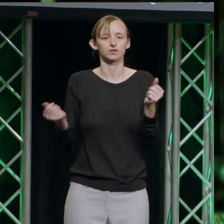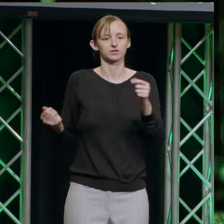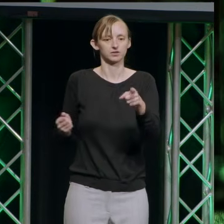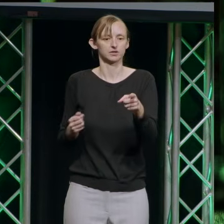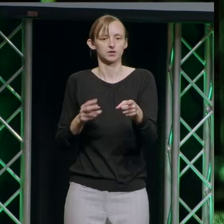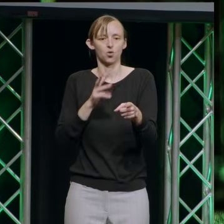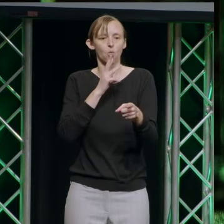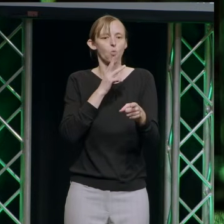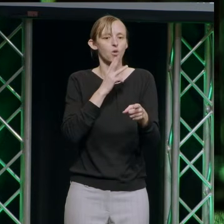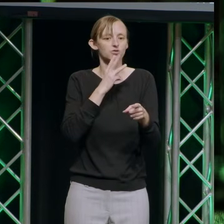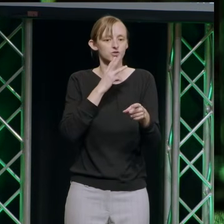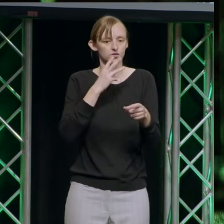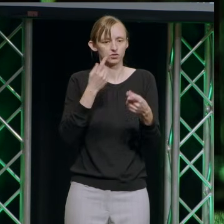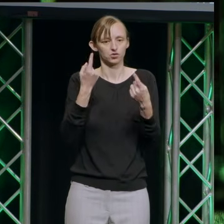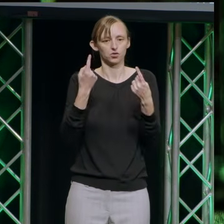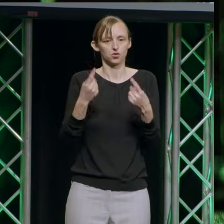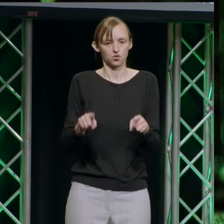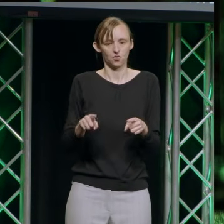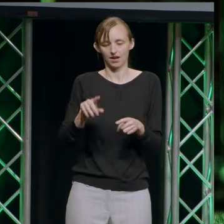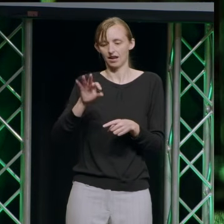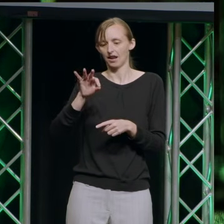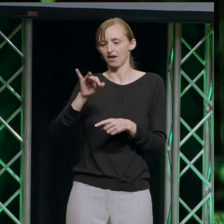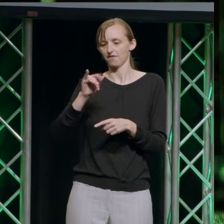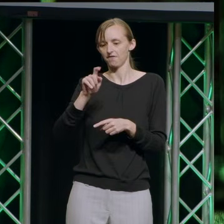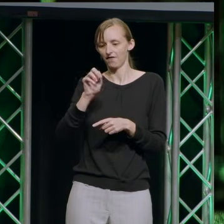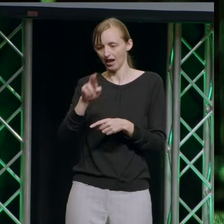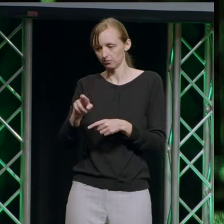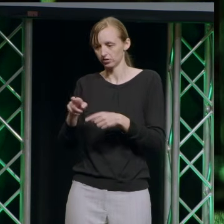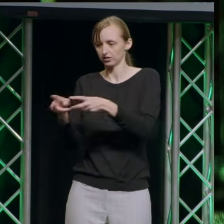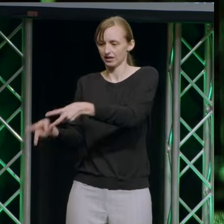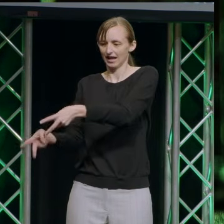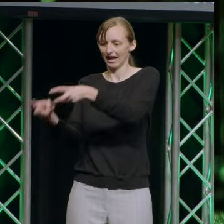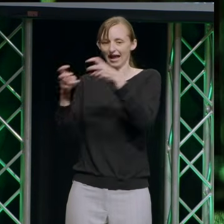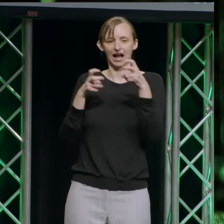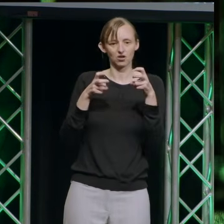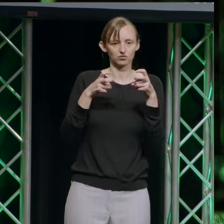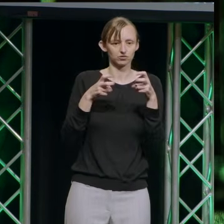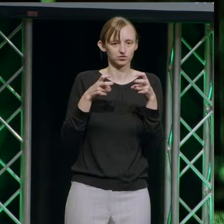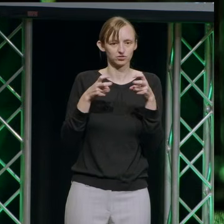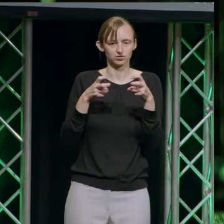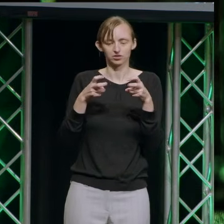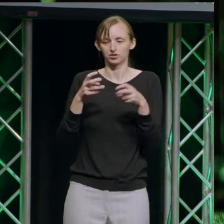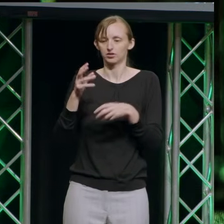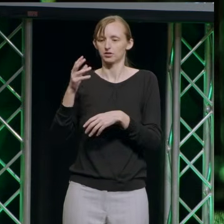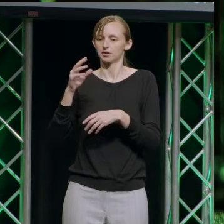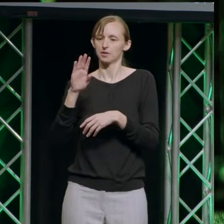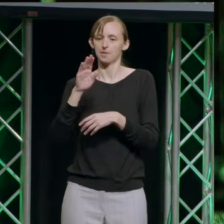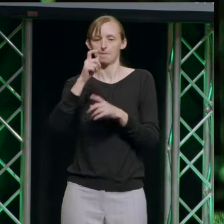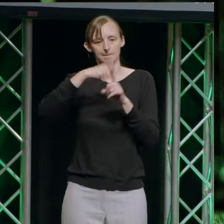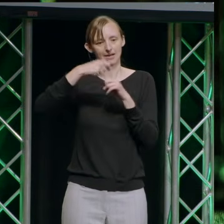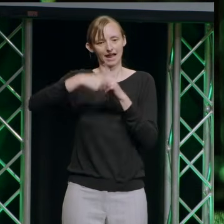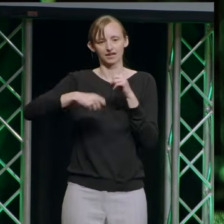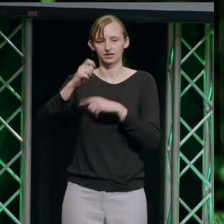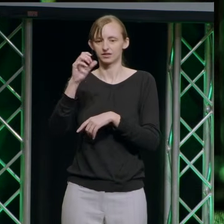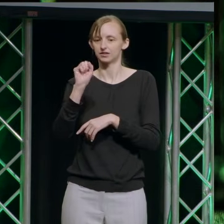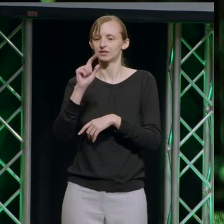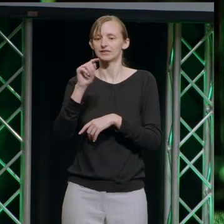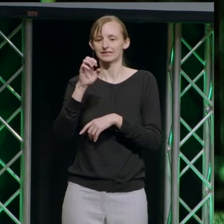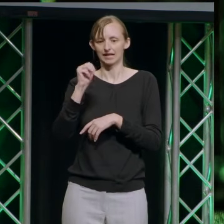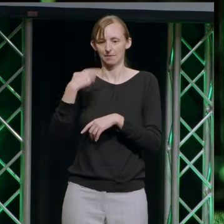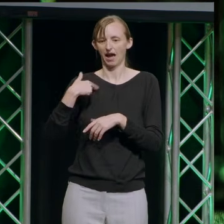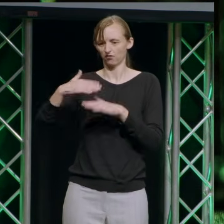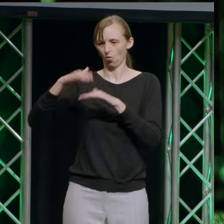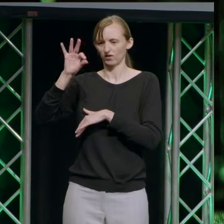comes out when you take the fiber and the water, because banana pseudostem has Yes. over 90% water in it.